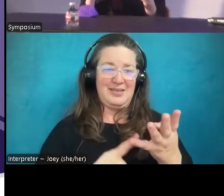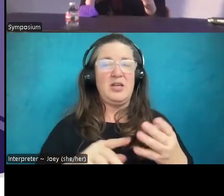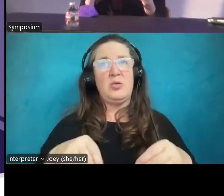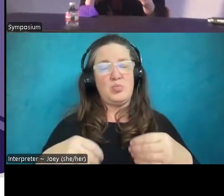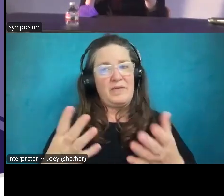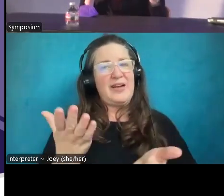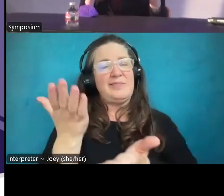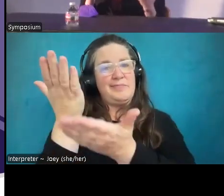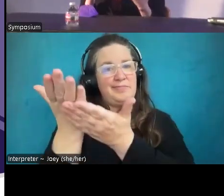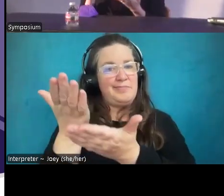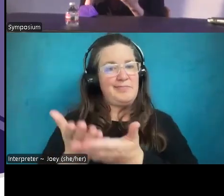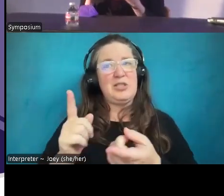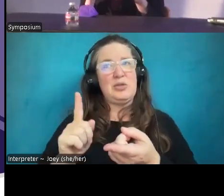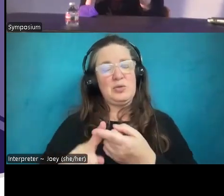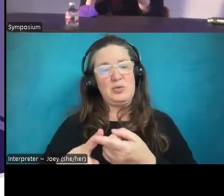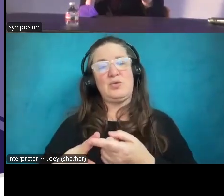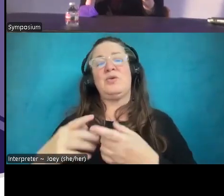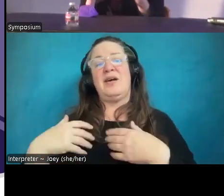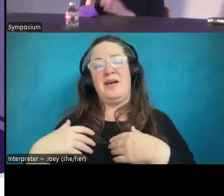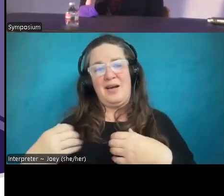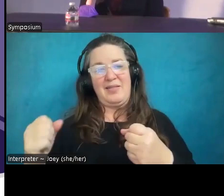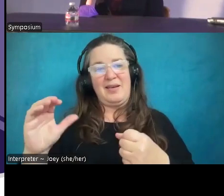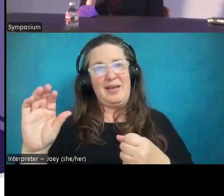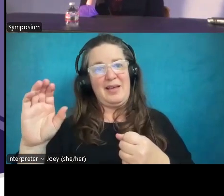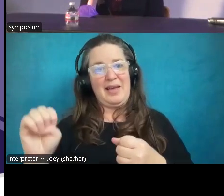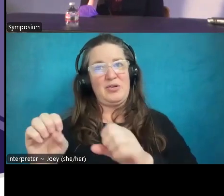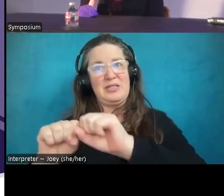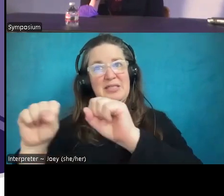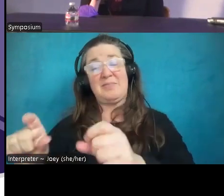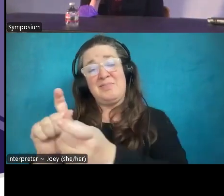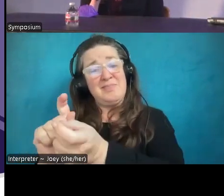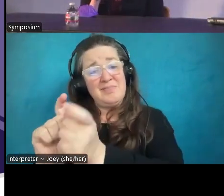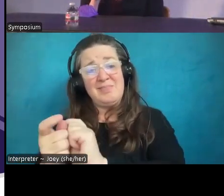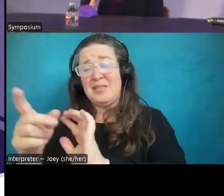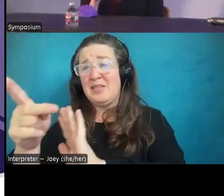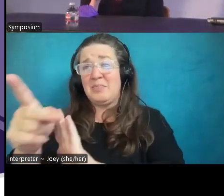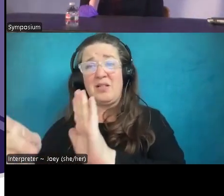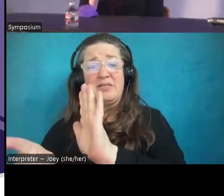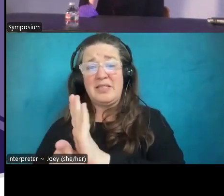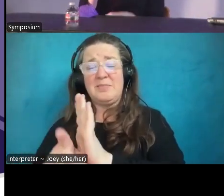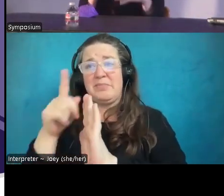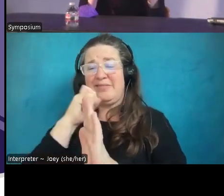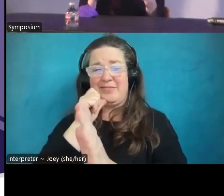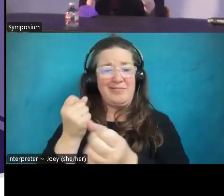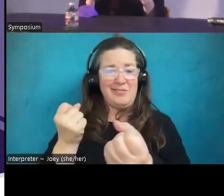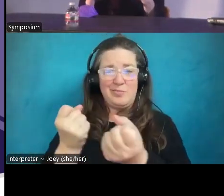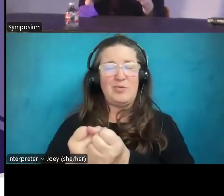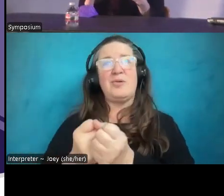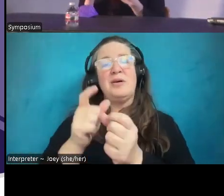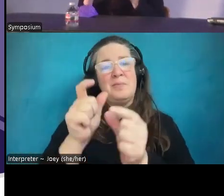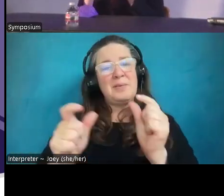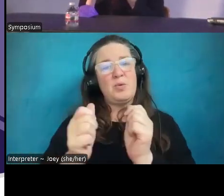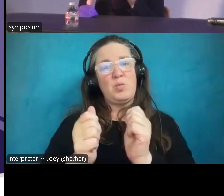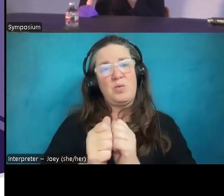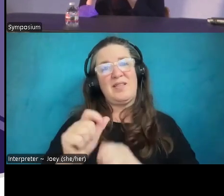the healthcare system, to the policy that doesn't exist to support people with long COVID. So it's a large